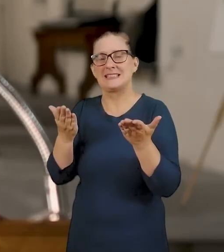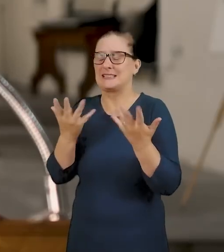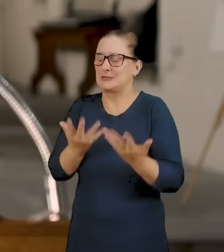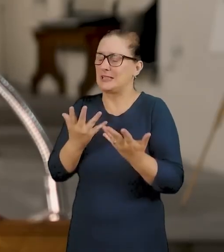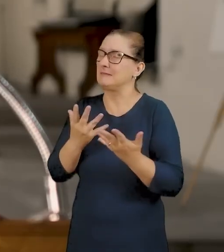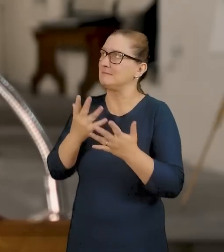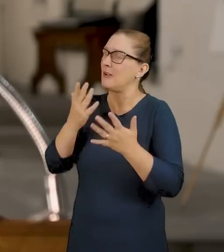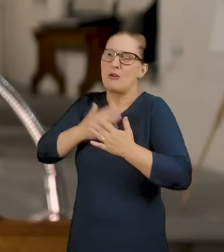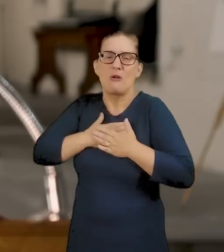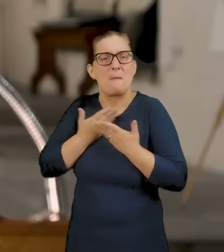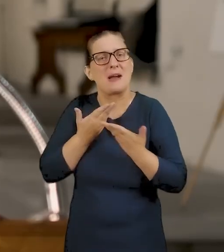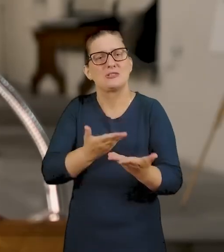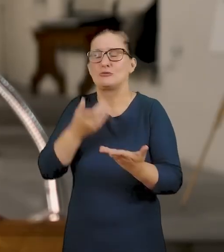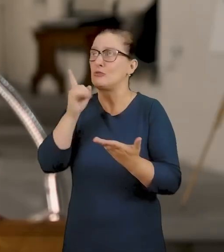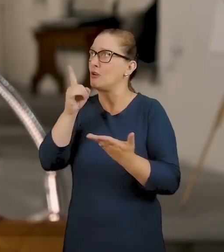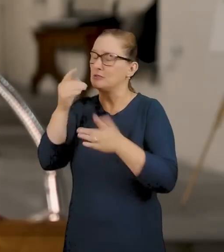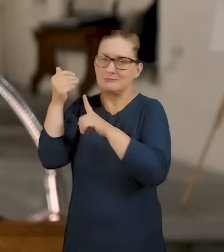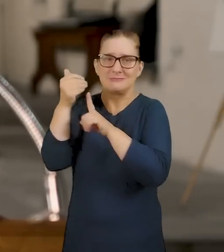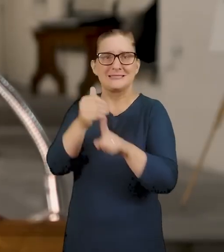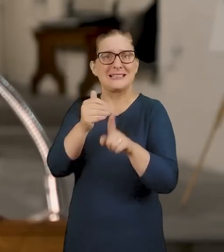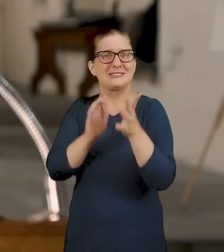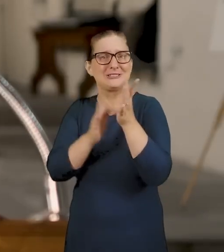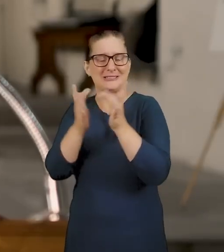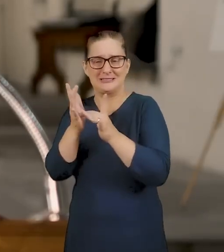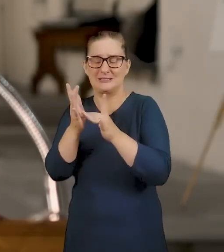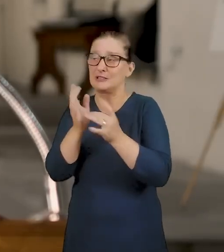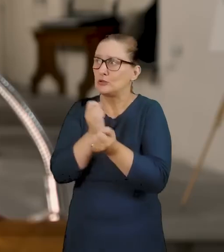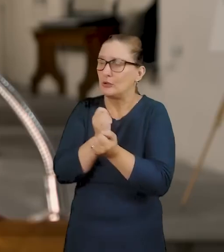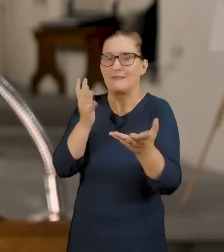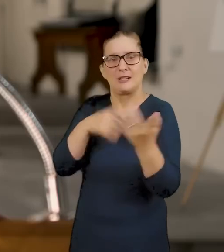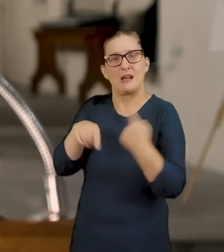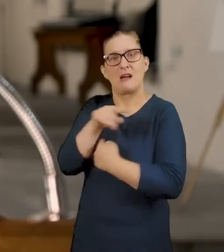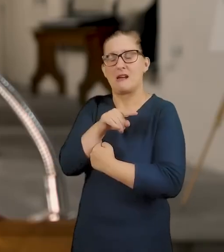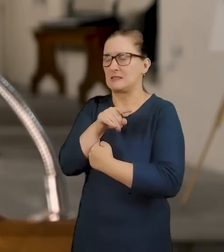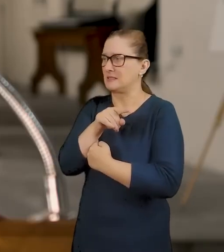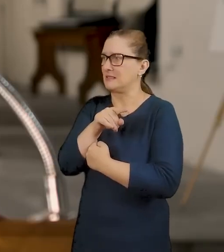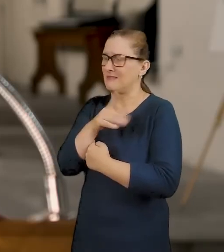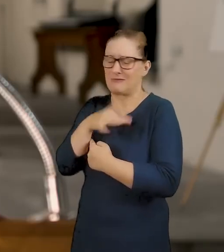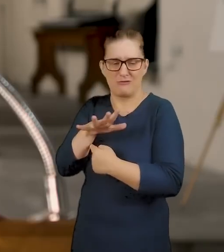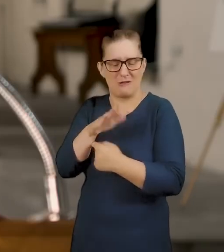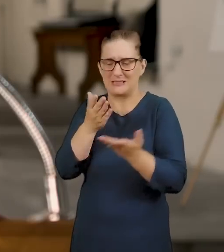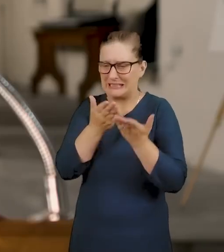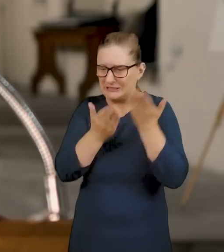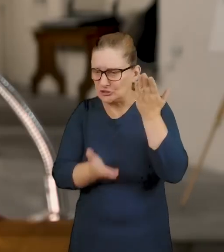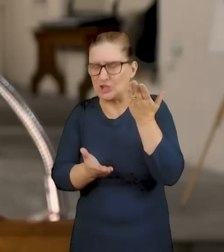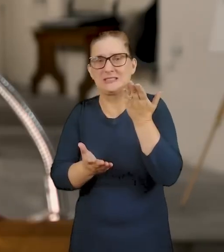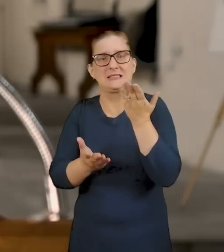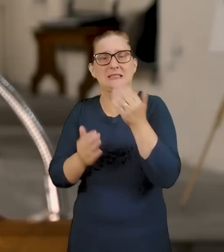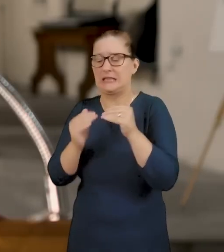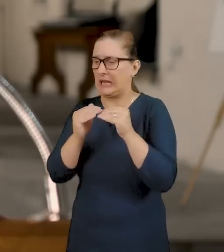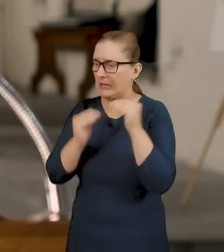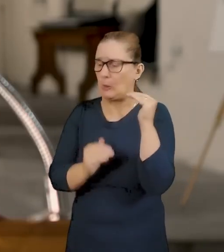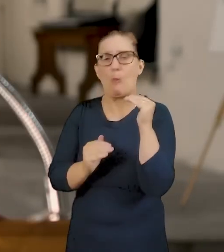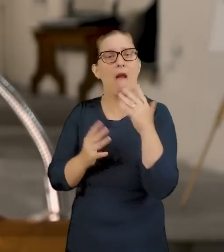and equality. Compassionate God, who sent Jesus Christ to deliver us from all manner